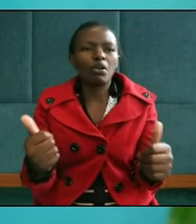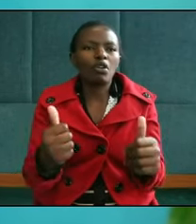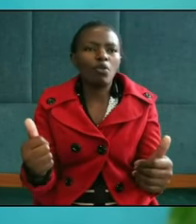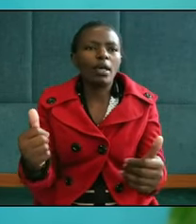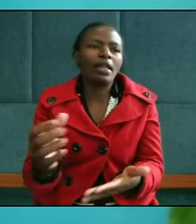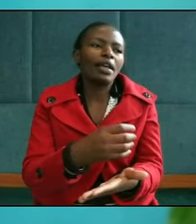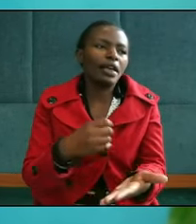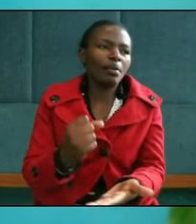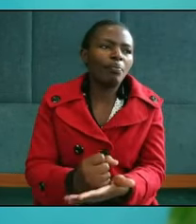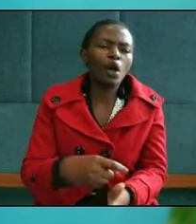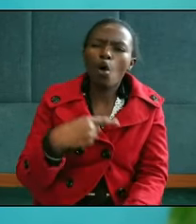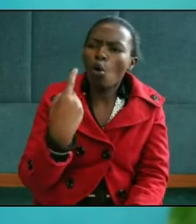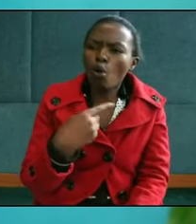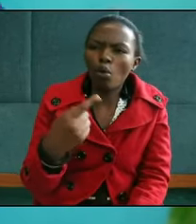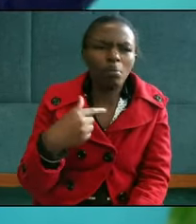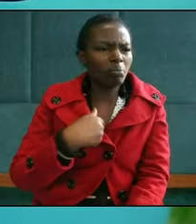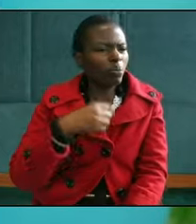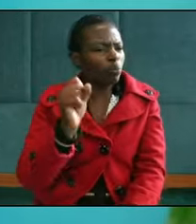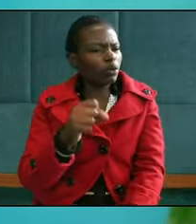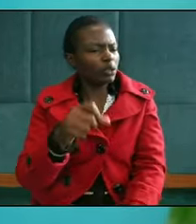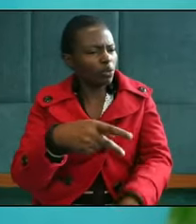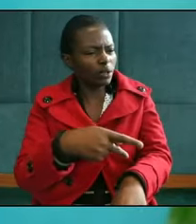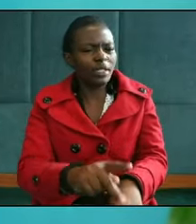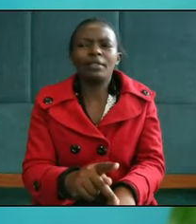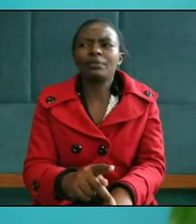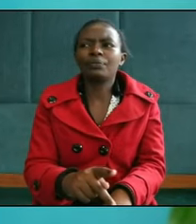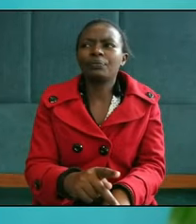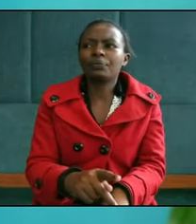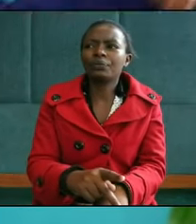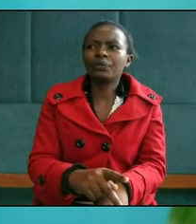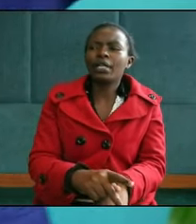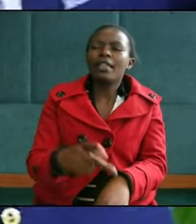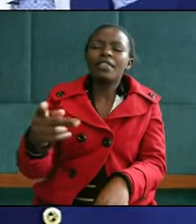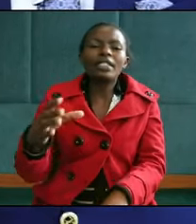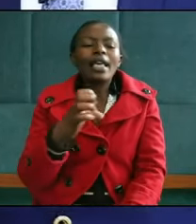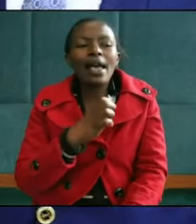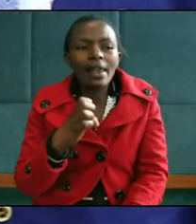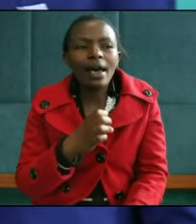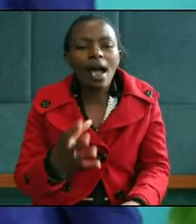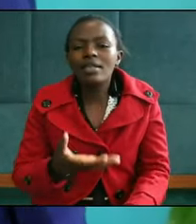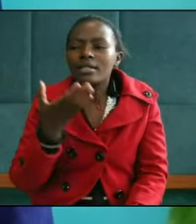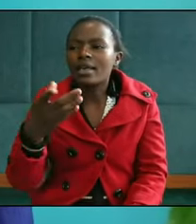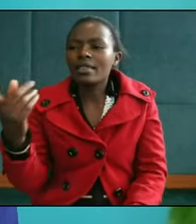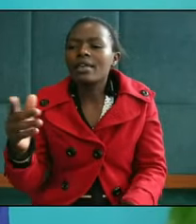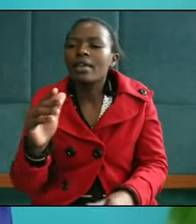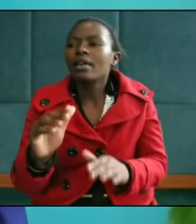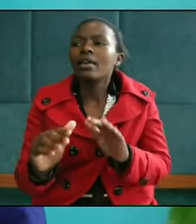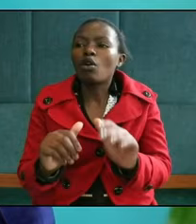Whom shall I send? That elder answered the call, here my Lord send me in the bank.